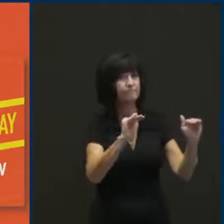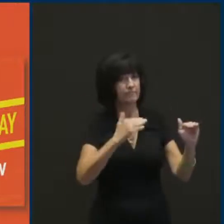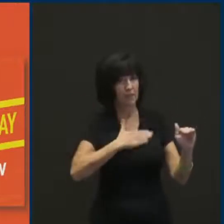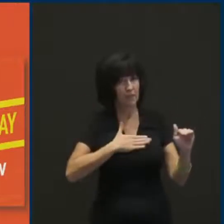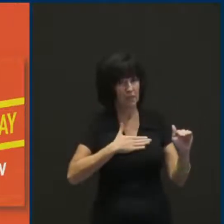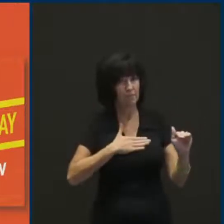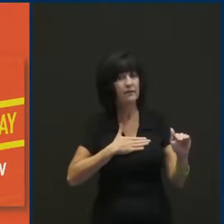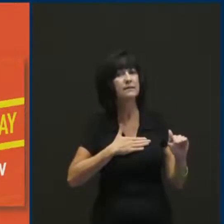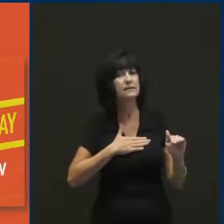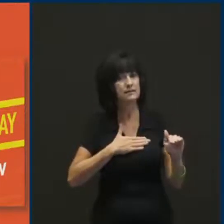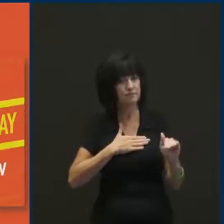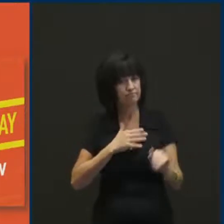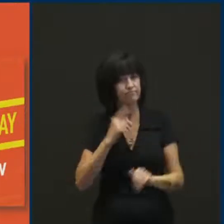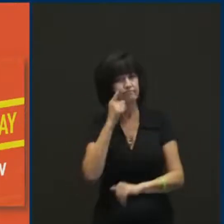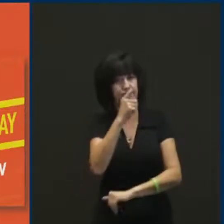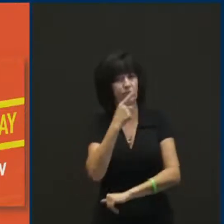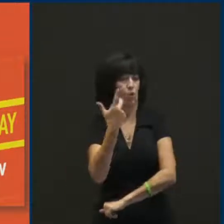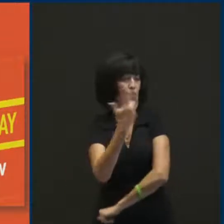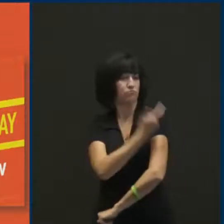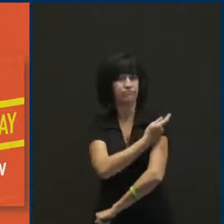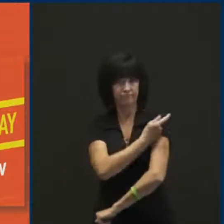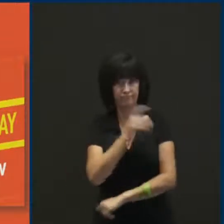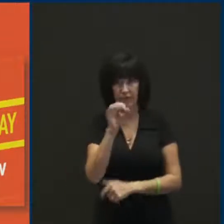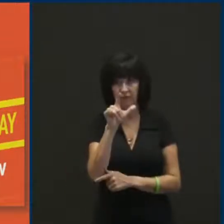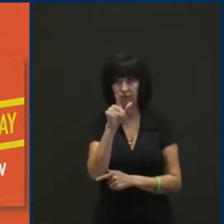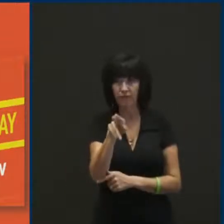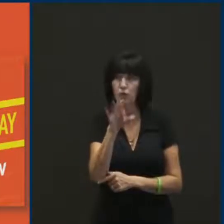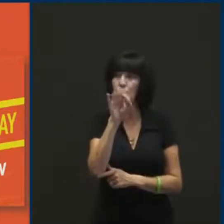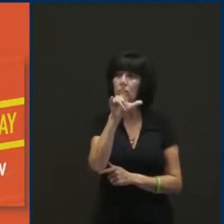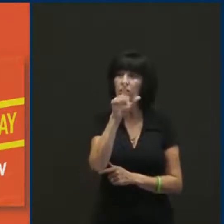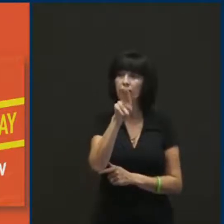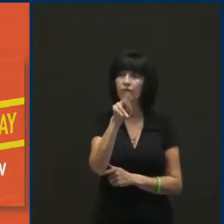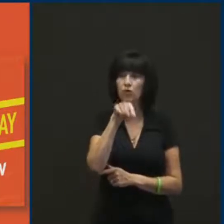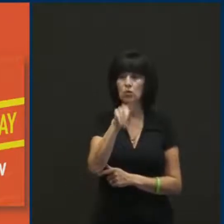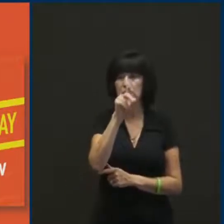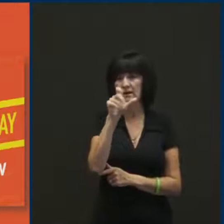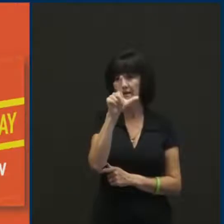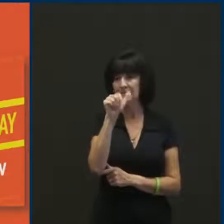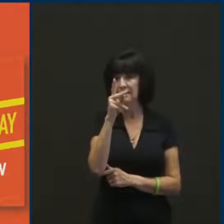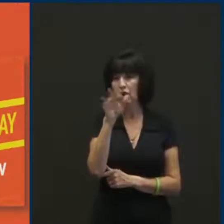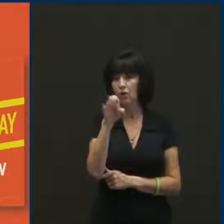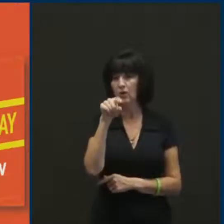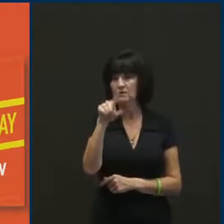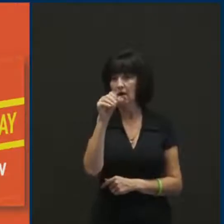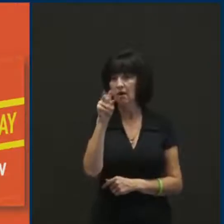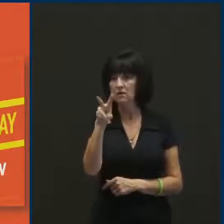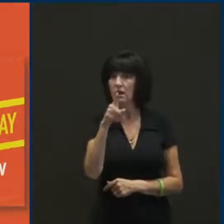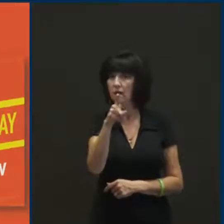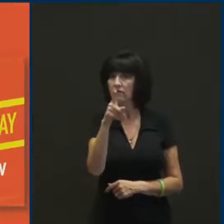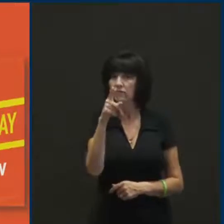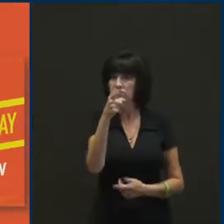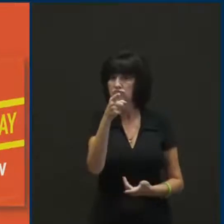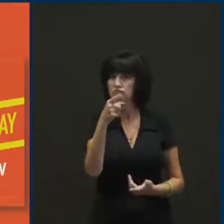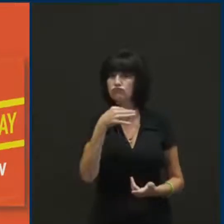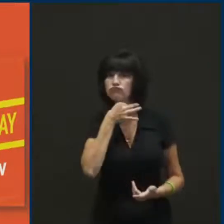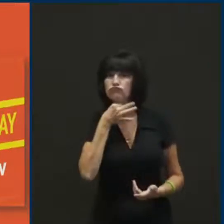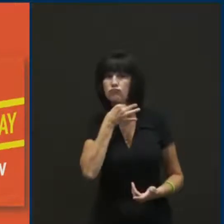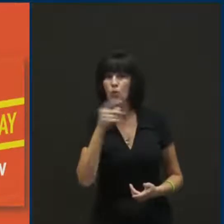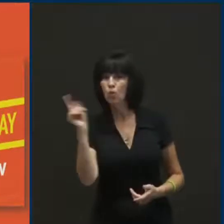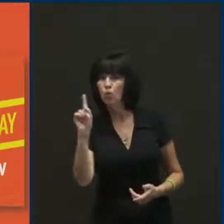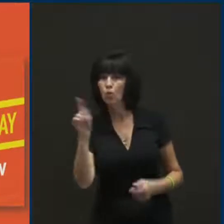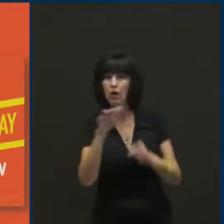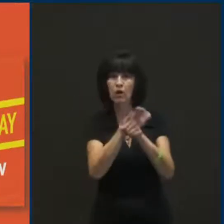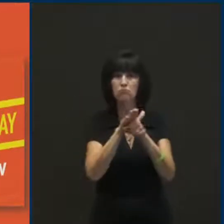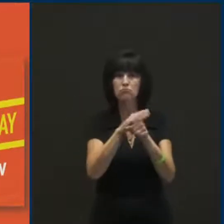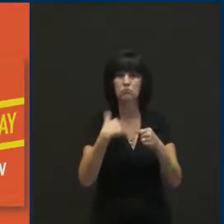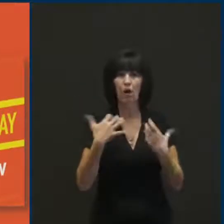your flu shot today, flu.delaware.gov. Get some information there about it. One of the concerns that we have with the rising number